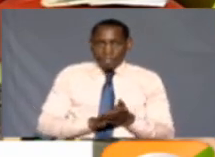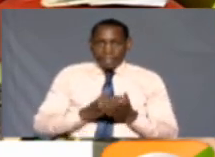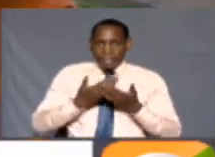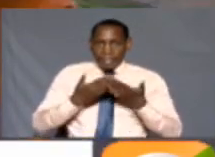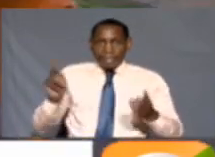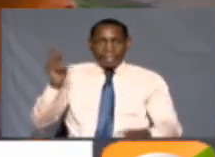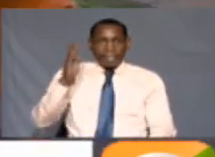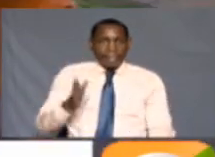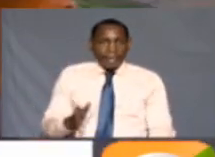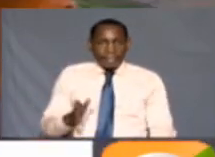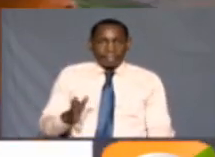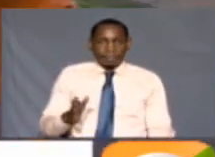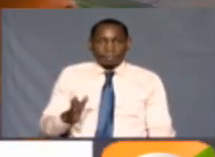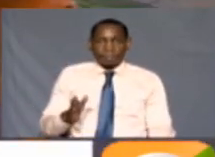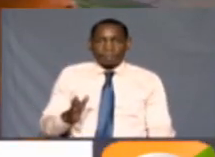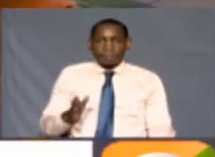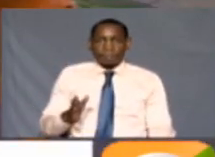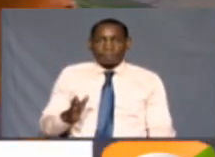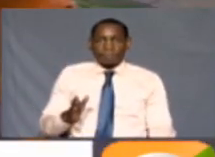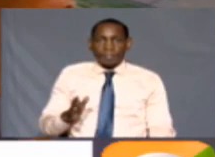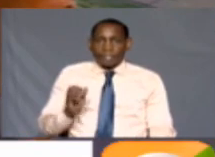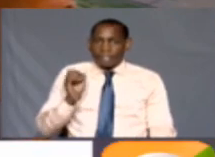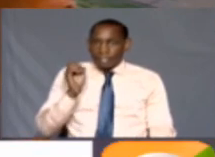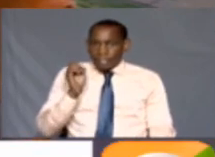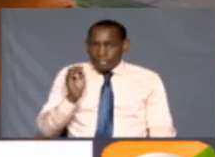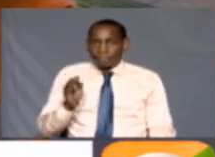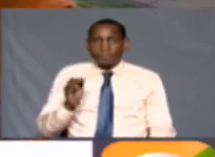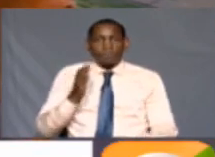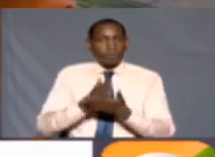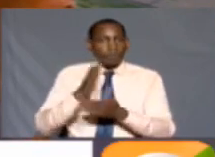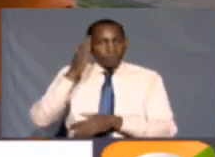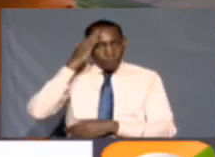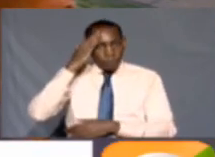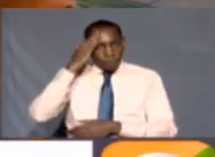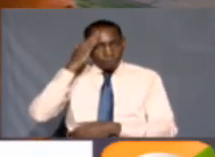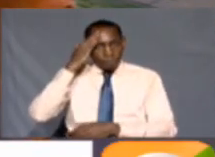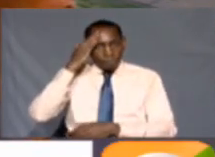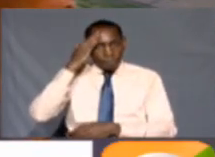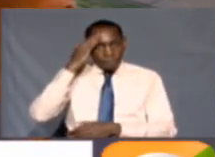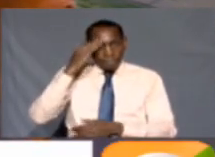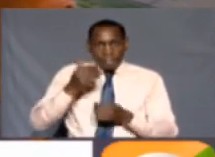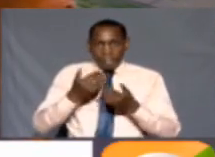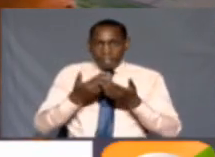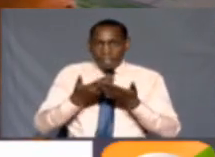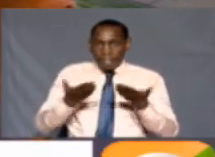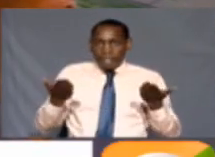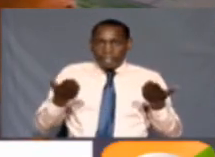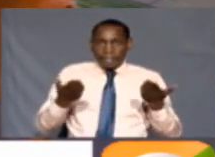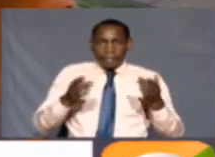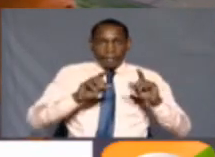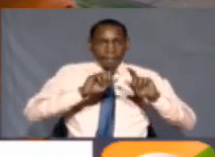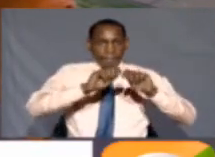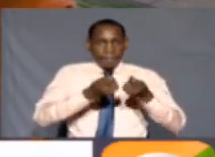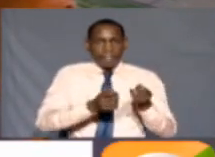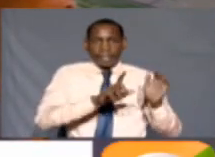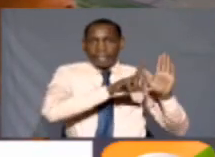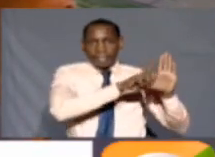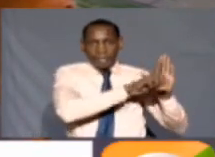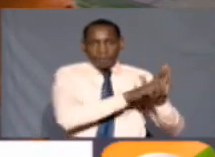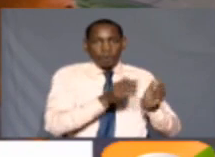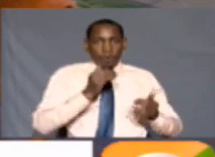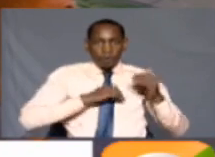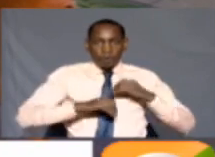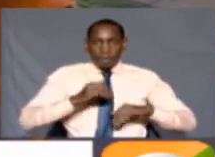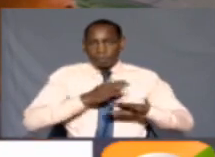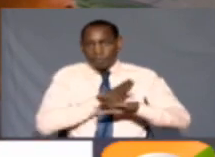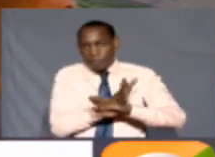Kenyan, if you are aggrieved or if you are aware, whichever way, of an infraction or violation of the law, corruption